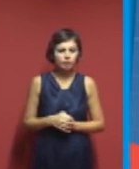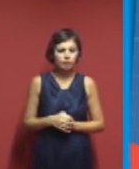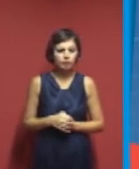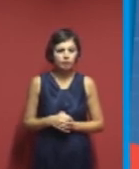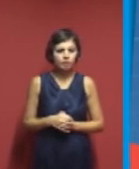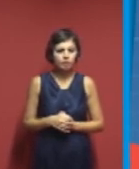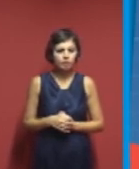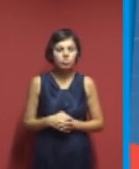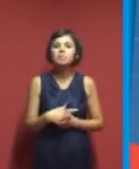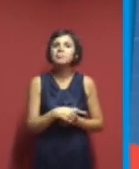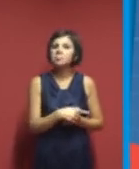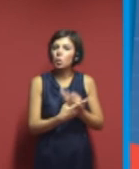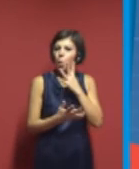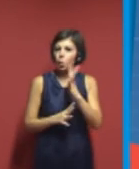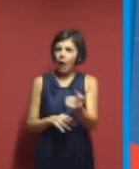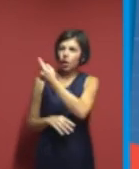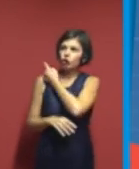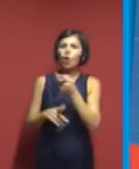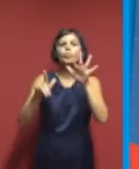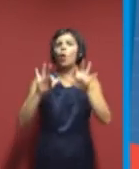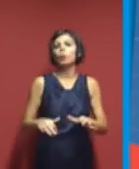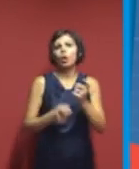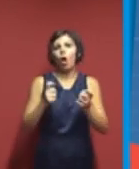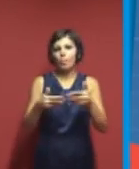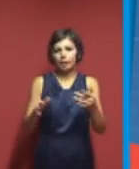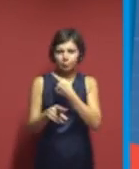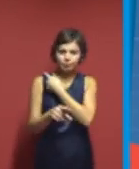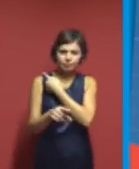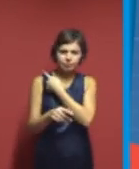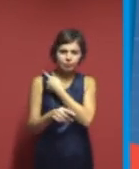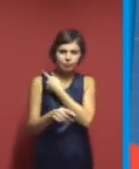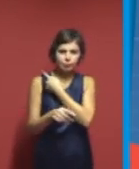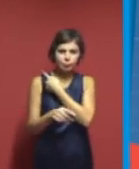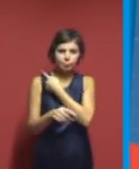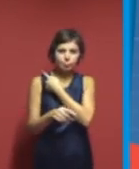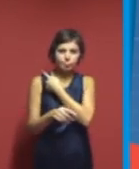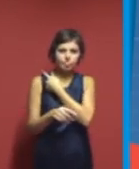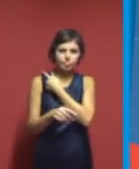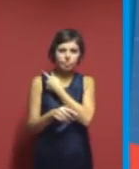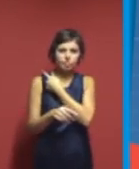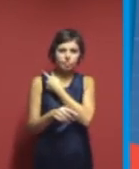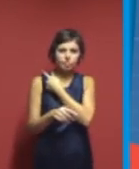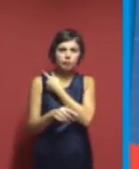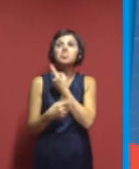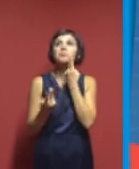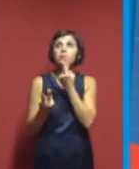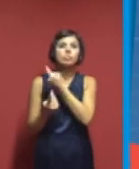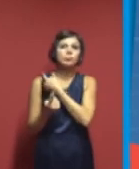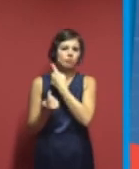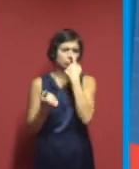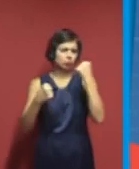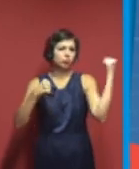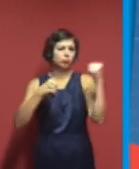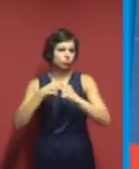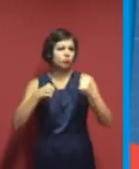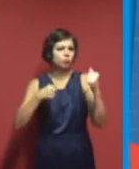open source computer. As you can see, it's actually a pretty heavy-duty iron, but it's all plug and play. It's got that kind